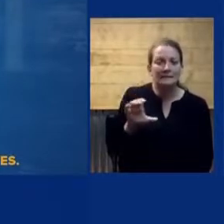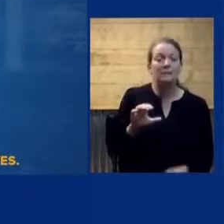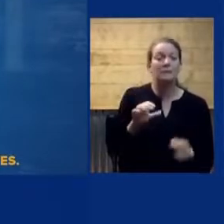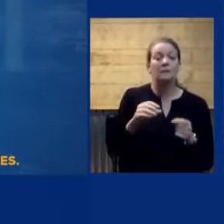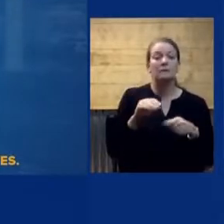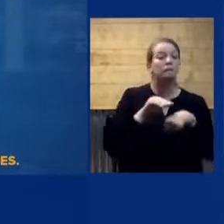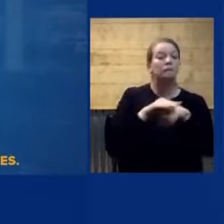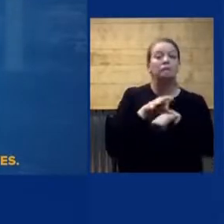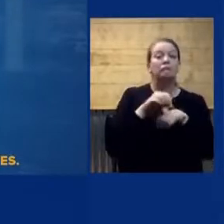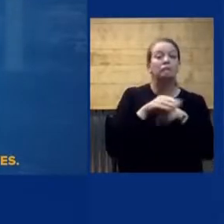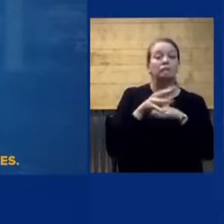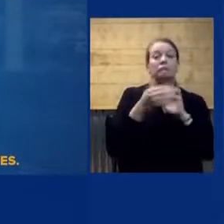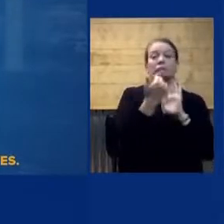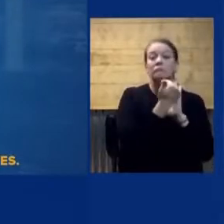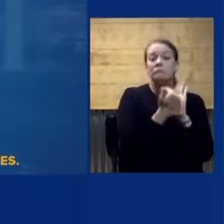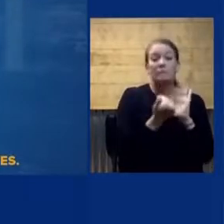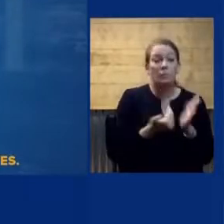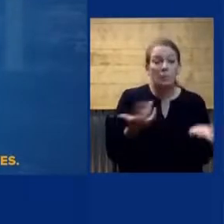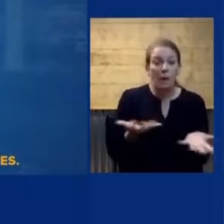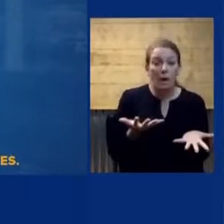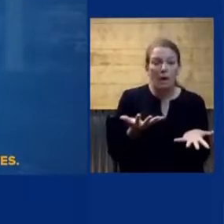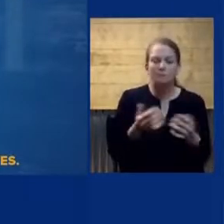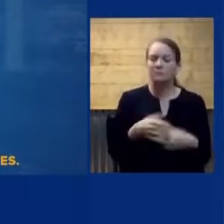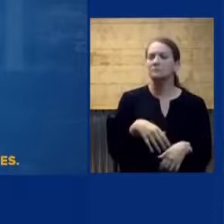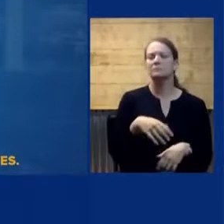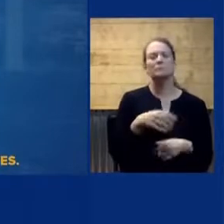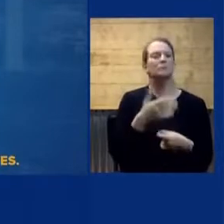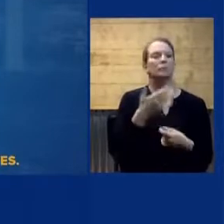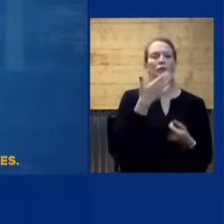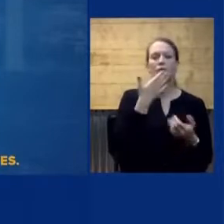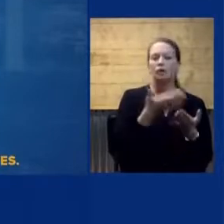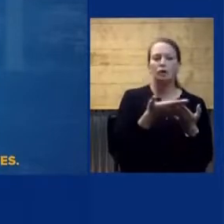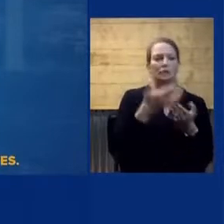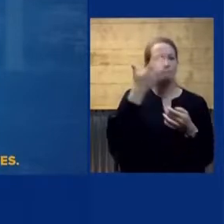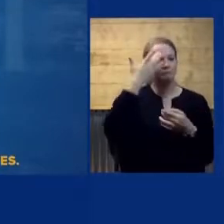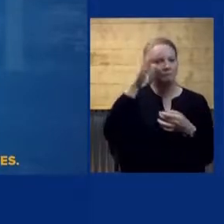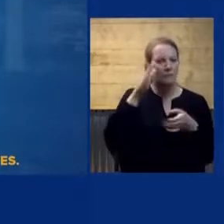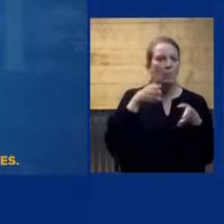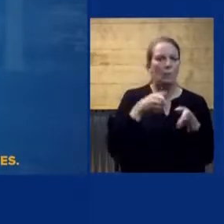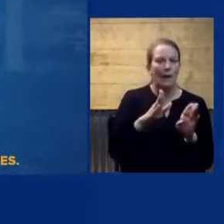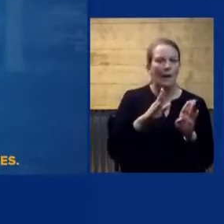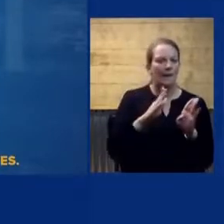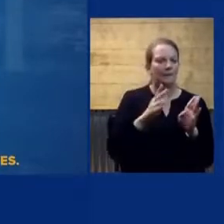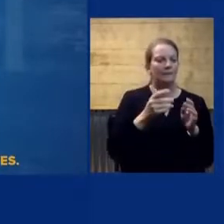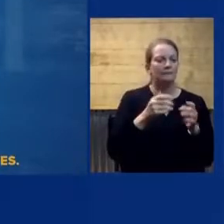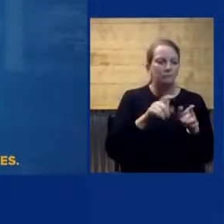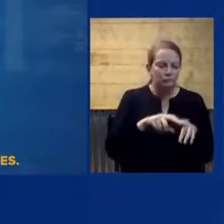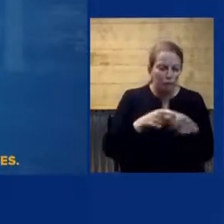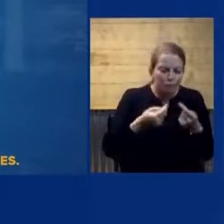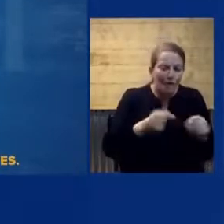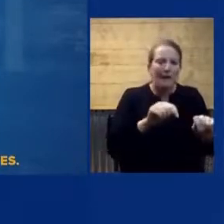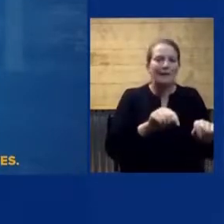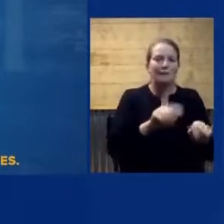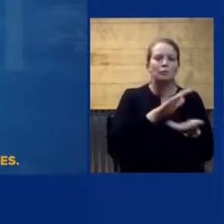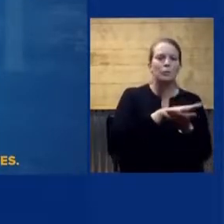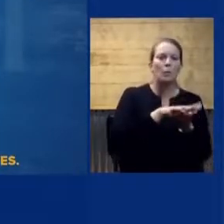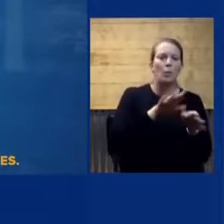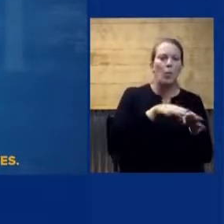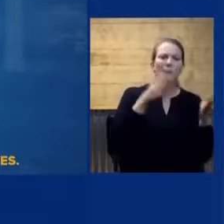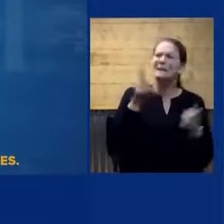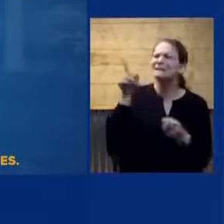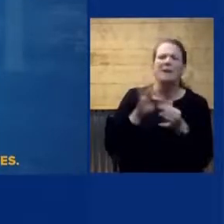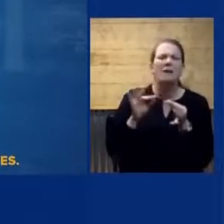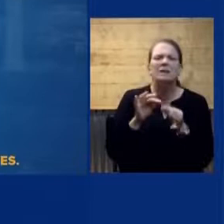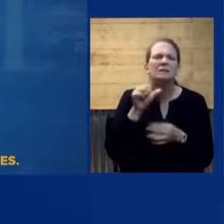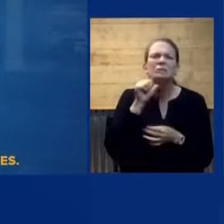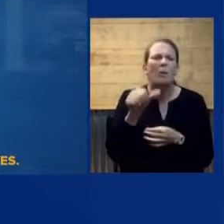on a semi-intelligent way to reopen the schools. He then says, don't listen to the CDC.